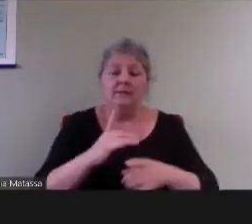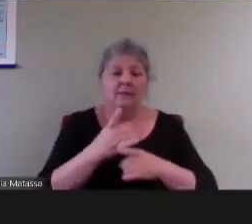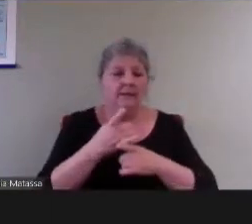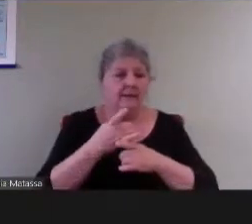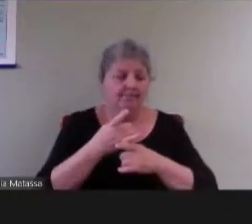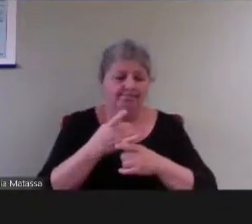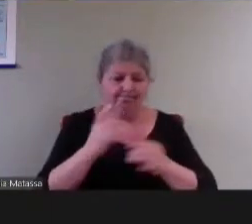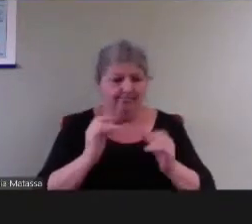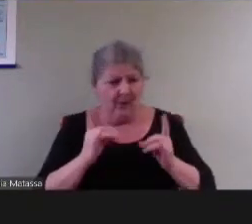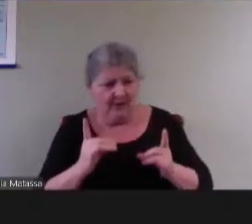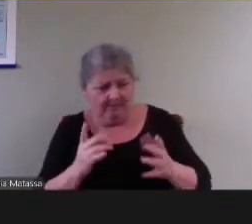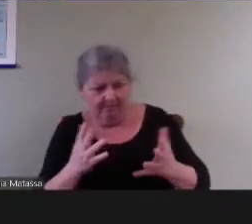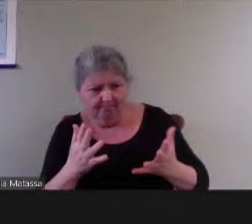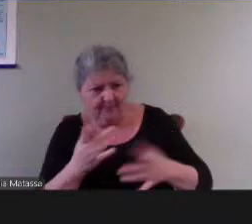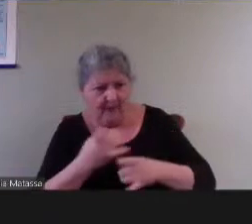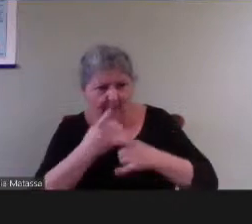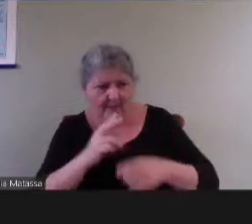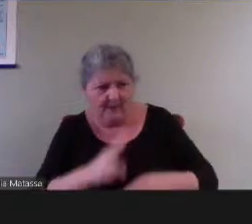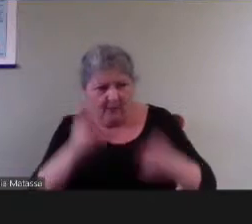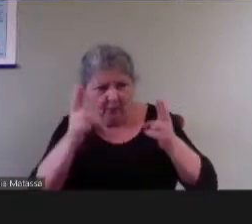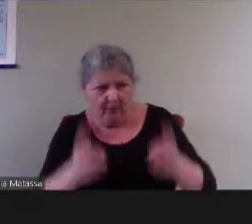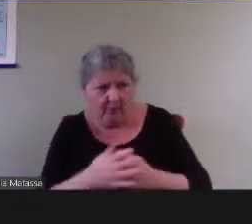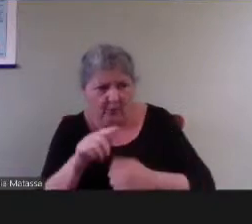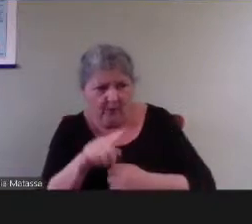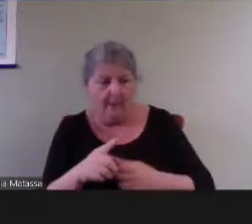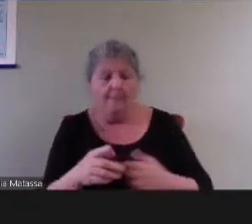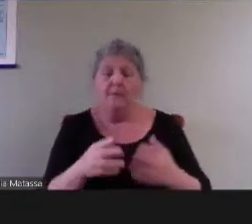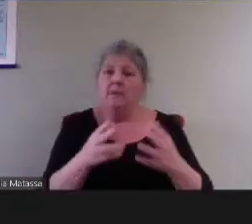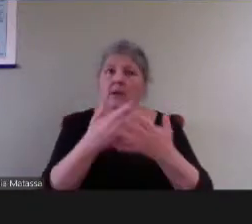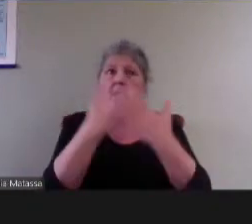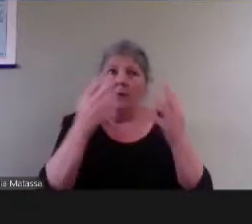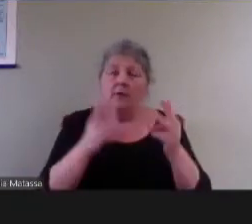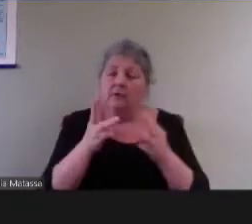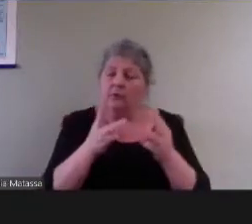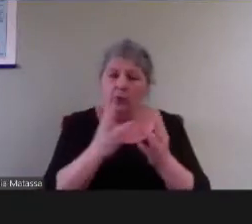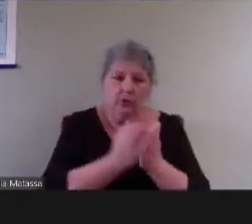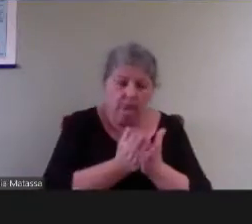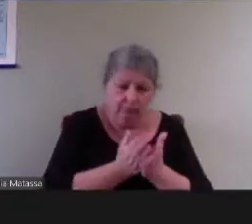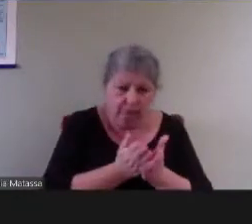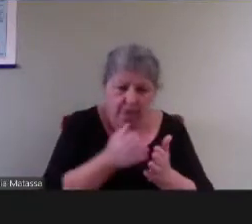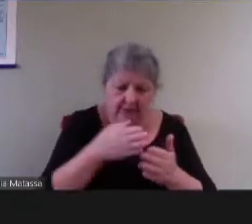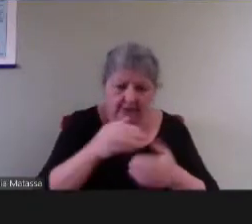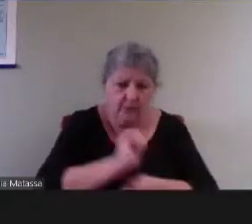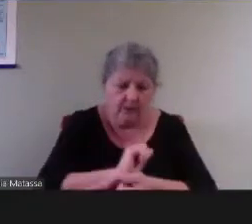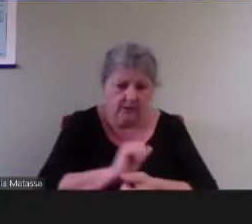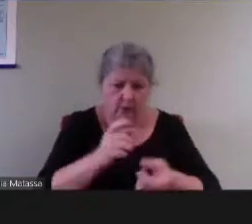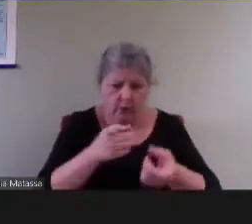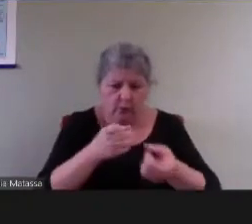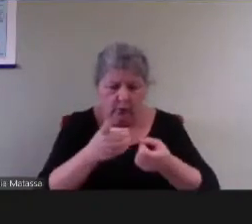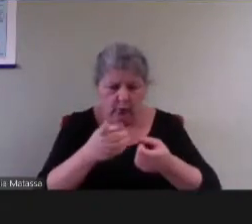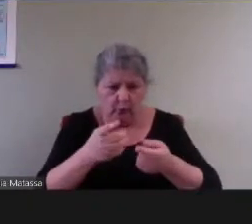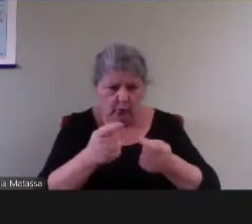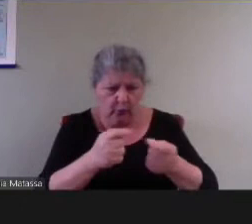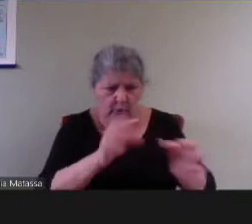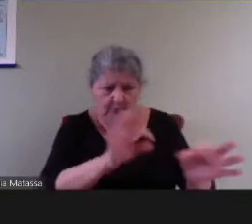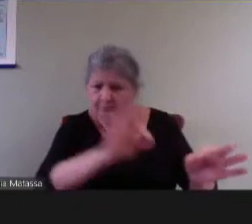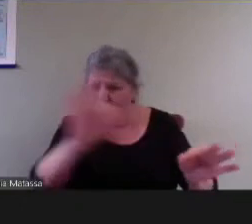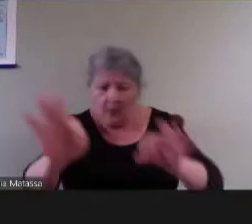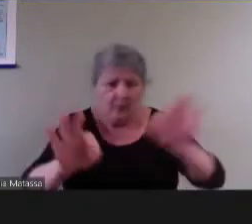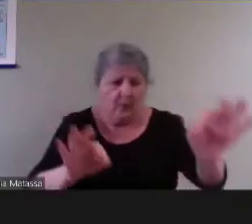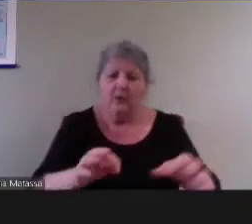And there is a lot of work every day in prisons across the country to divert people to more suitable places of